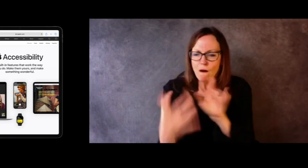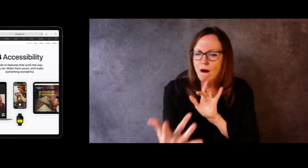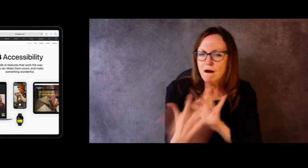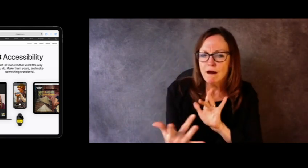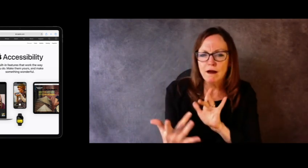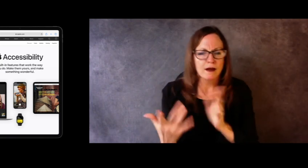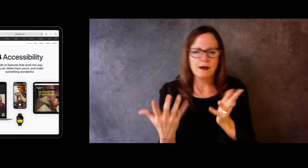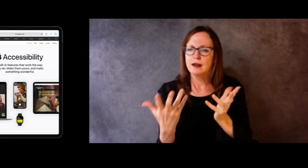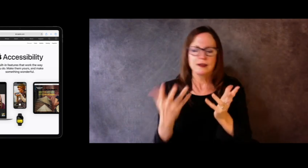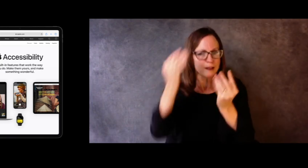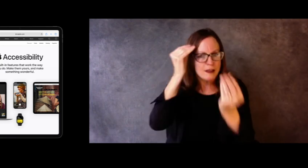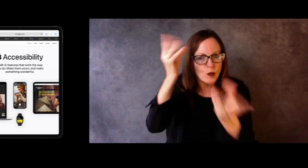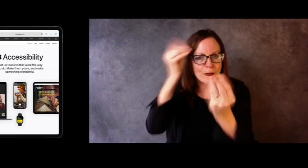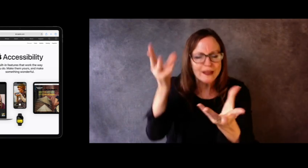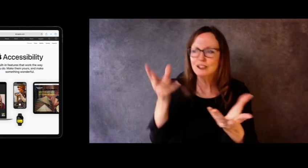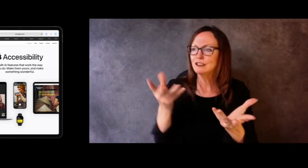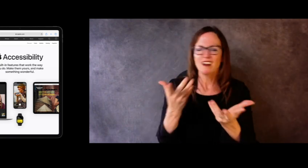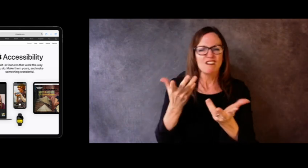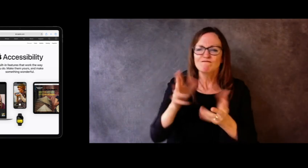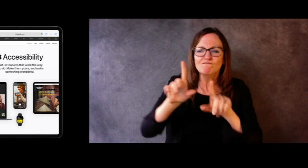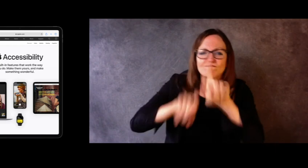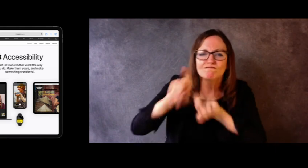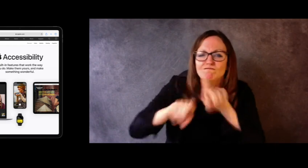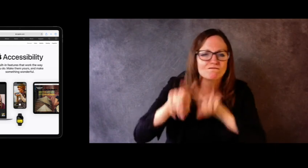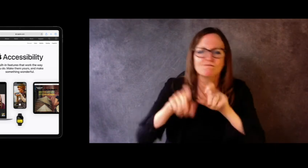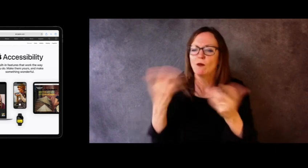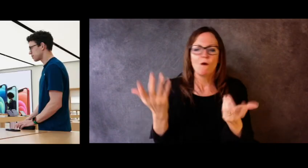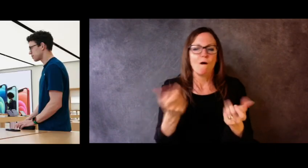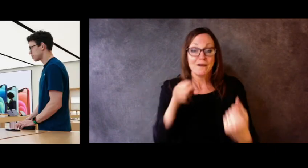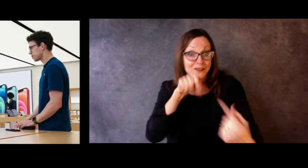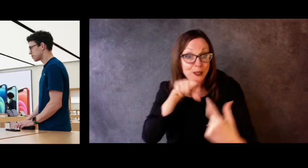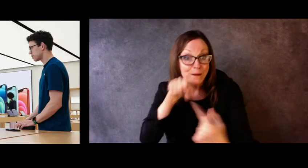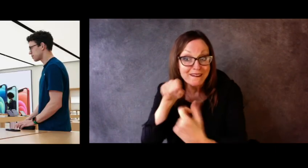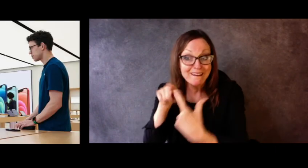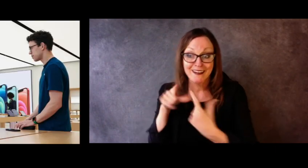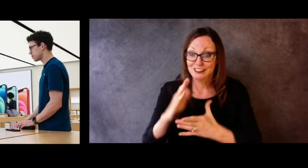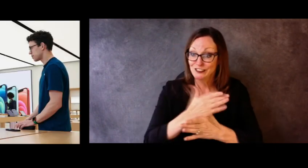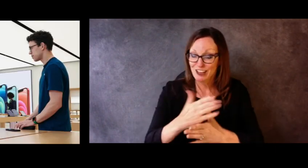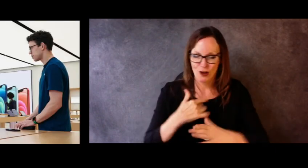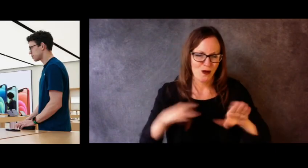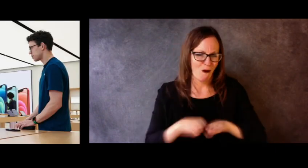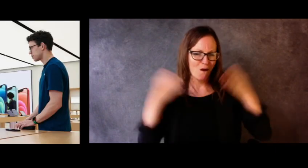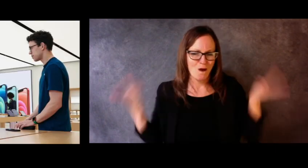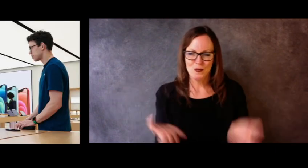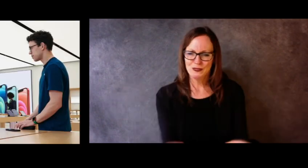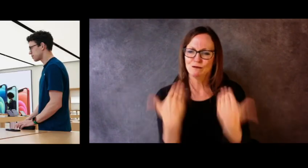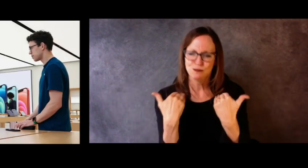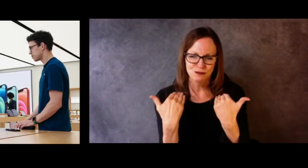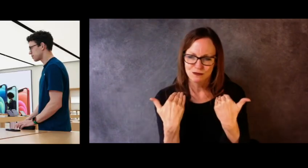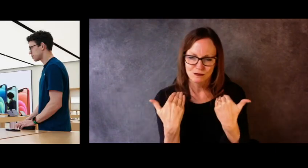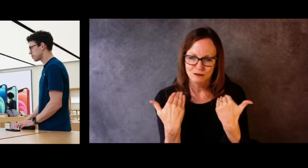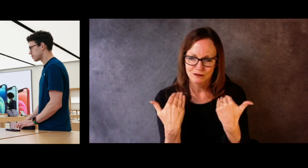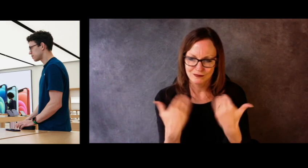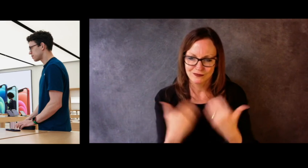We greatly appreciate the dialogue we have with members of the communities we support. And lastly, Apple recently launched a new